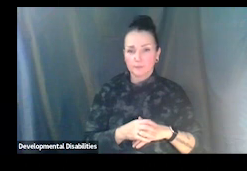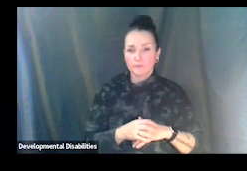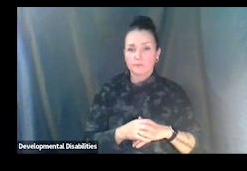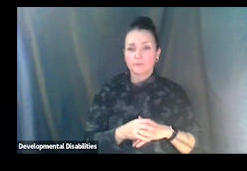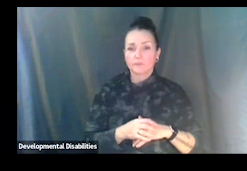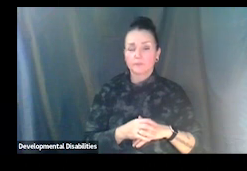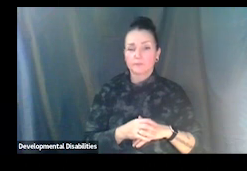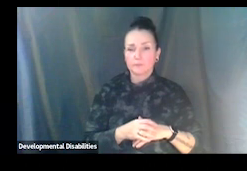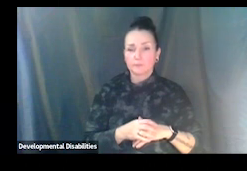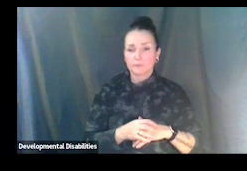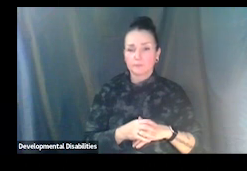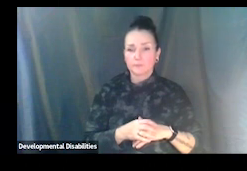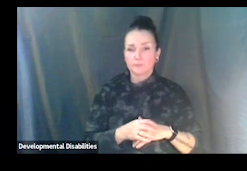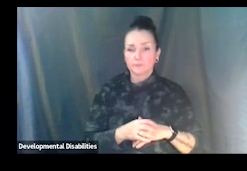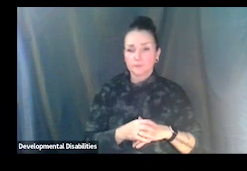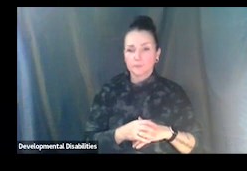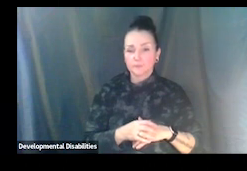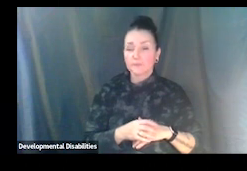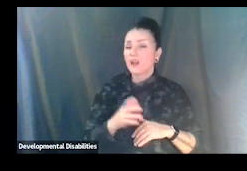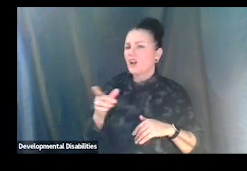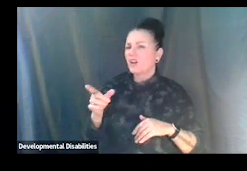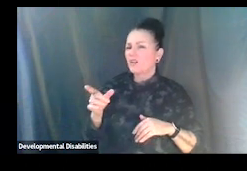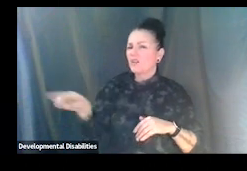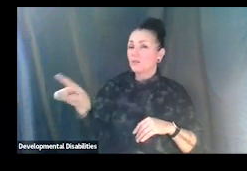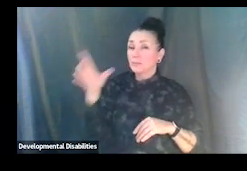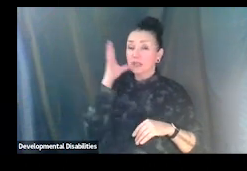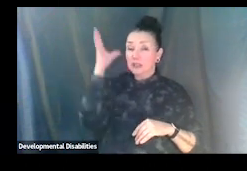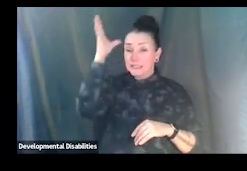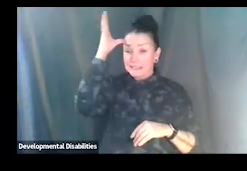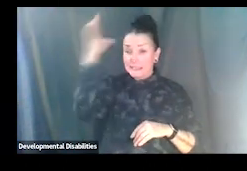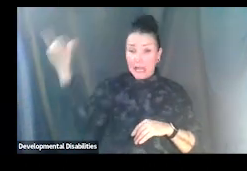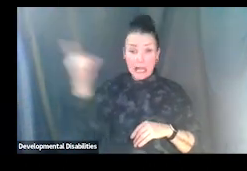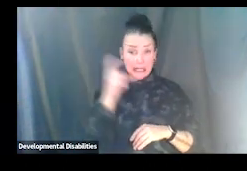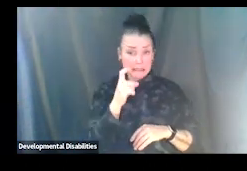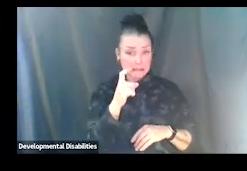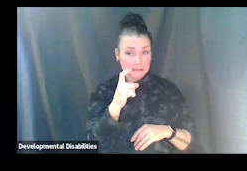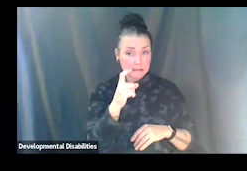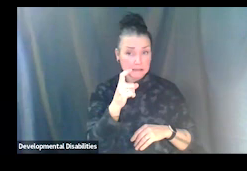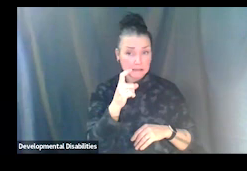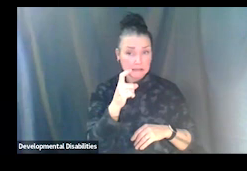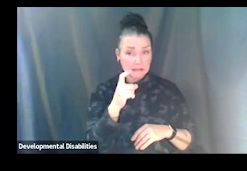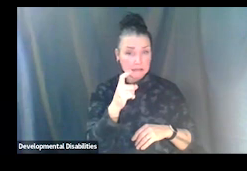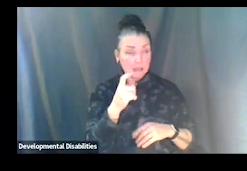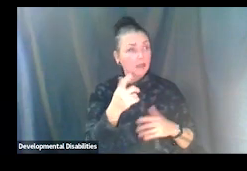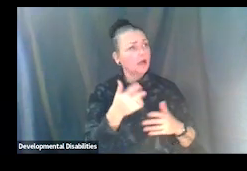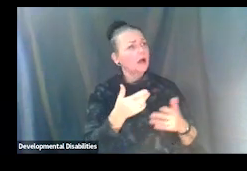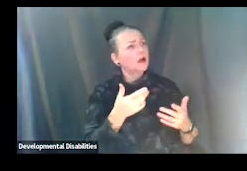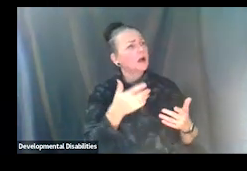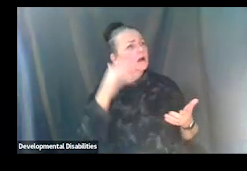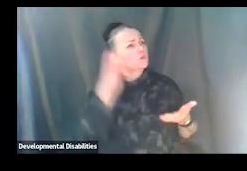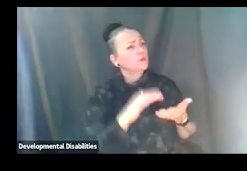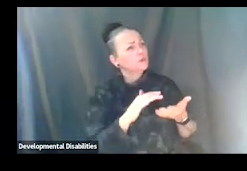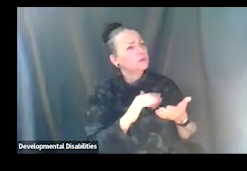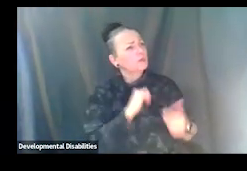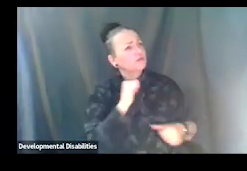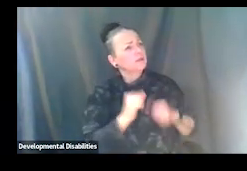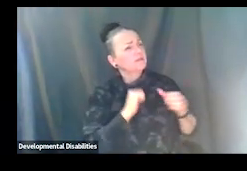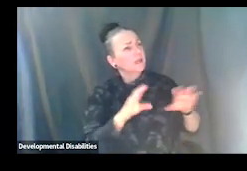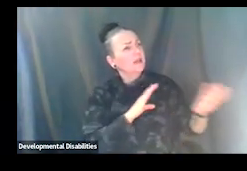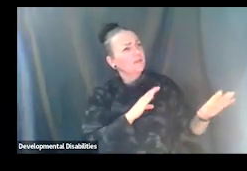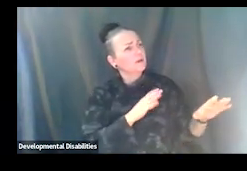how much is their aggression going to be reduced? Is it 50% or 30%? What they want to know is it going to make a difference to their child's